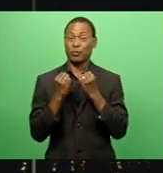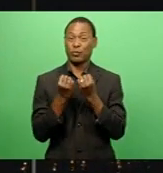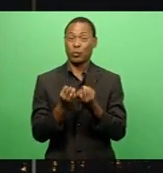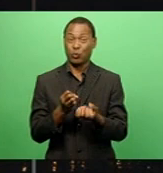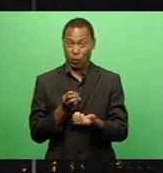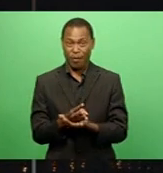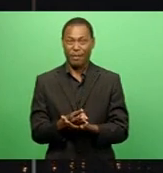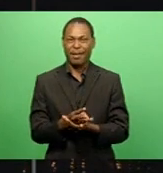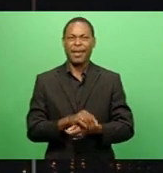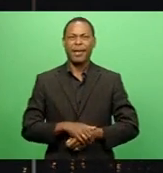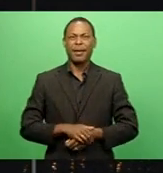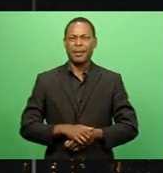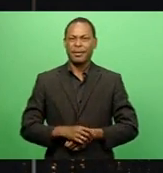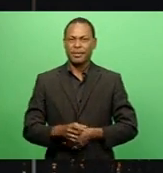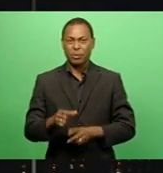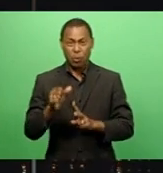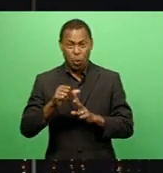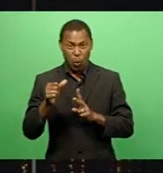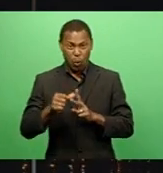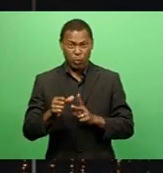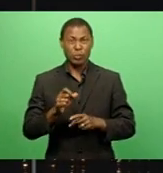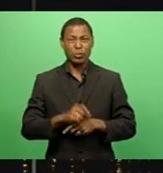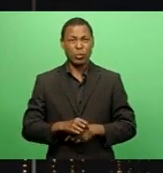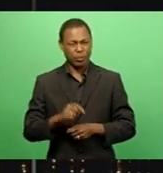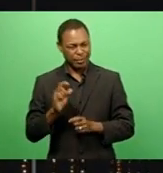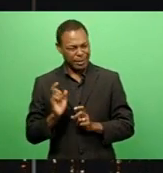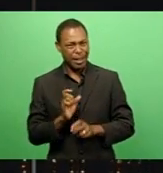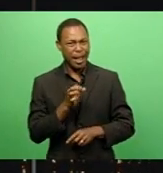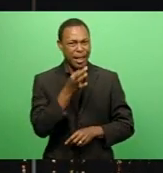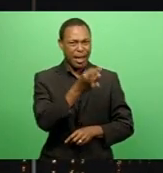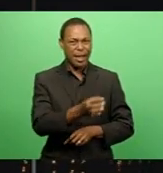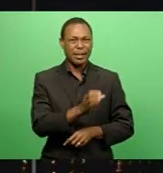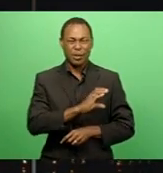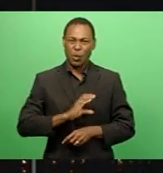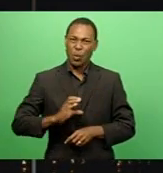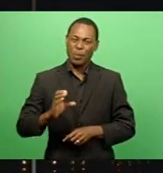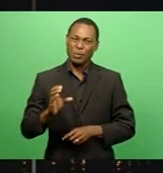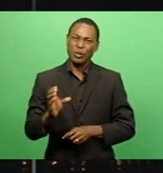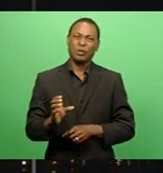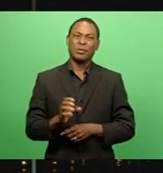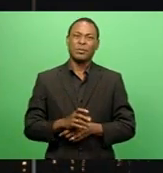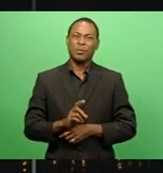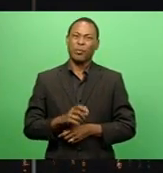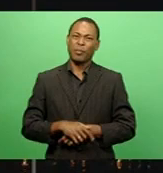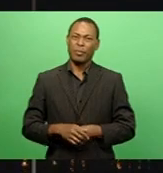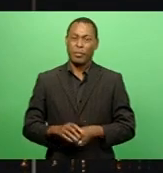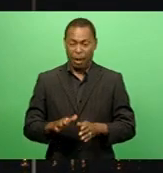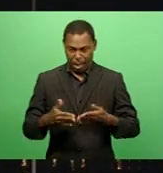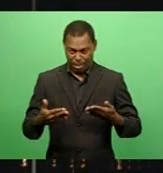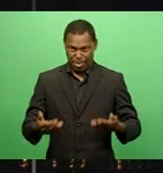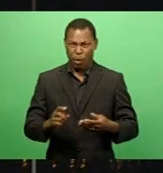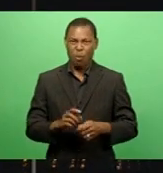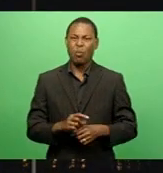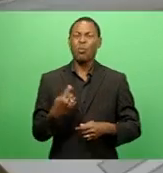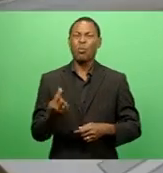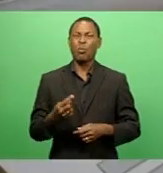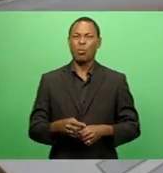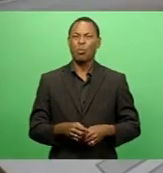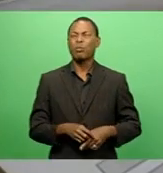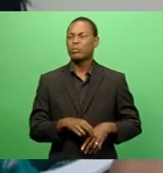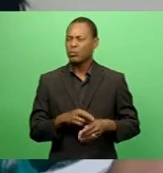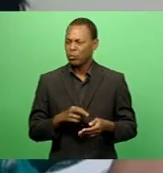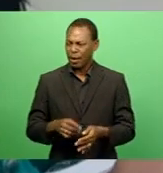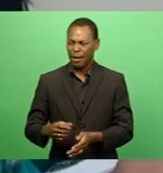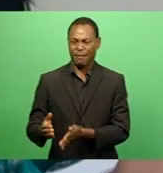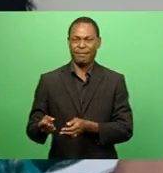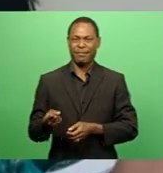also made a request to the Human Rights and Anti-Discrimination Commission to investigate the present management running the home. Director Ashwin Raj